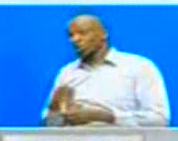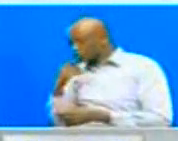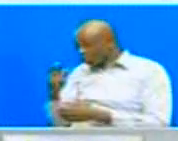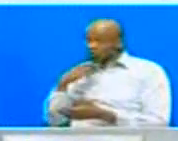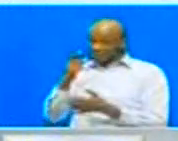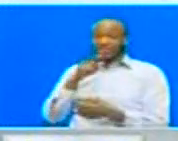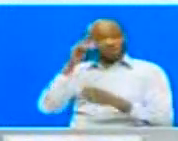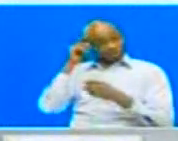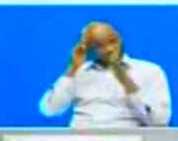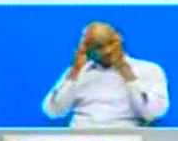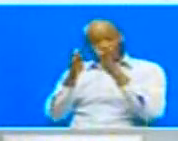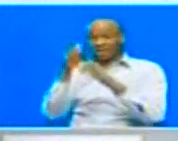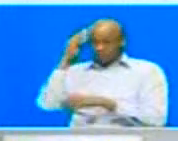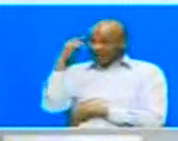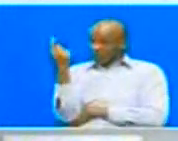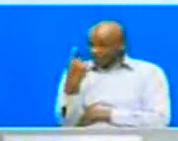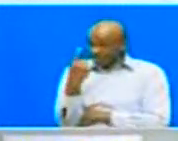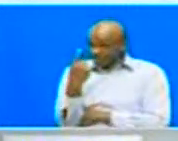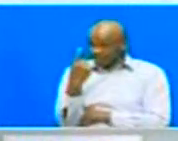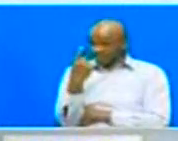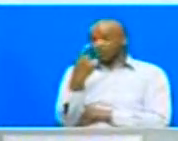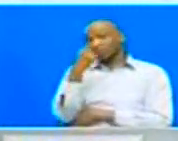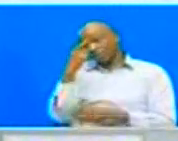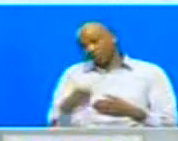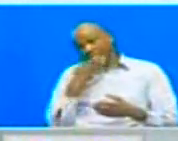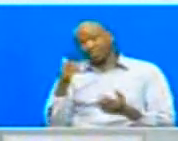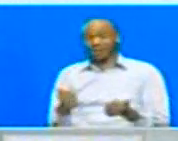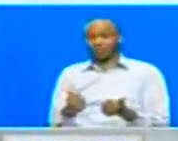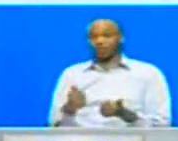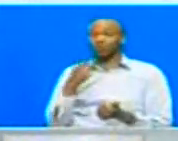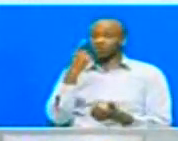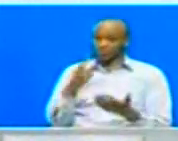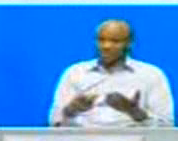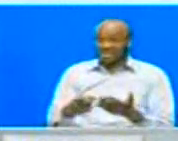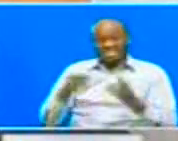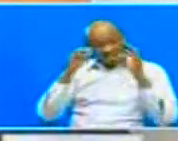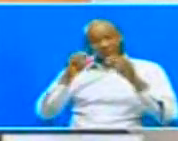for the repatriation? Because you haven't answered in your response.